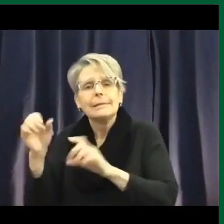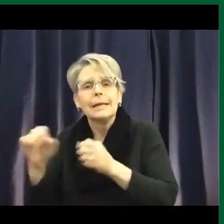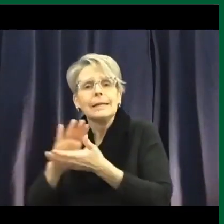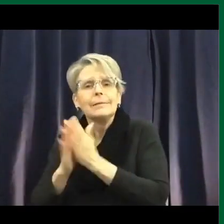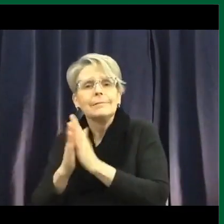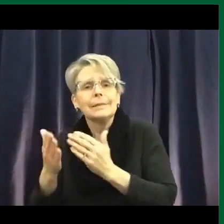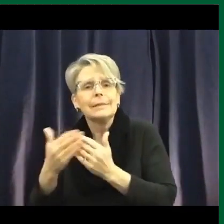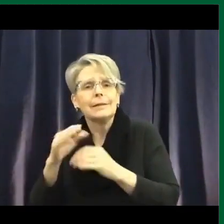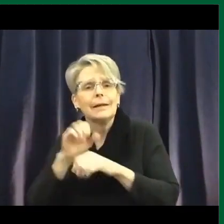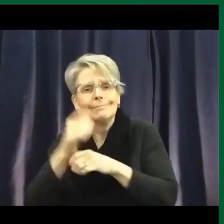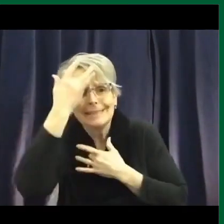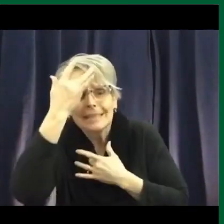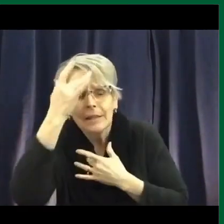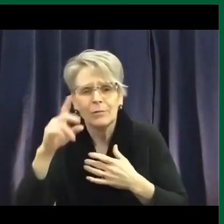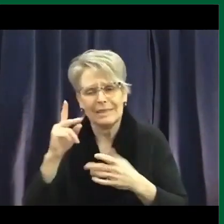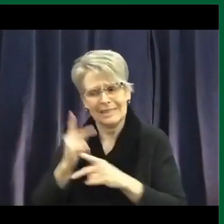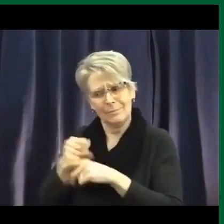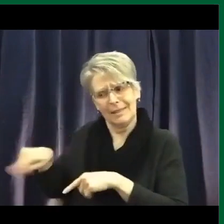months.